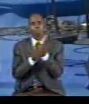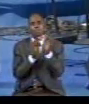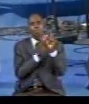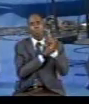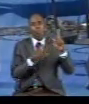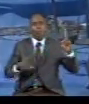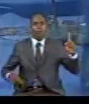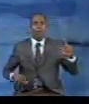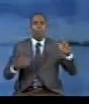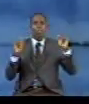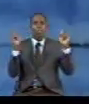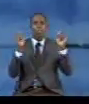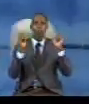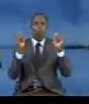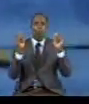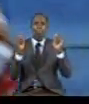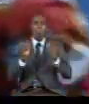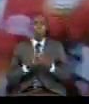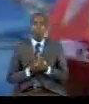Lord!